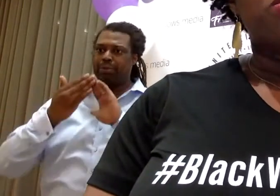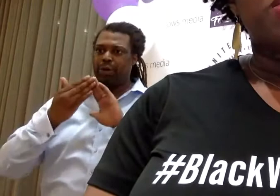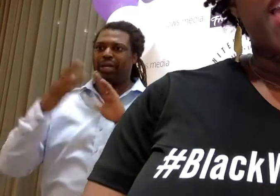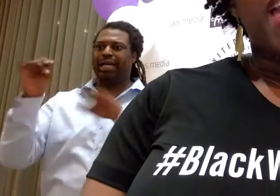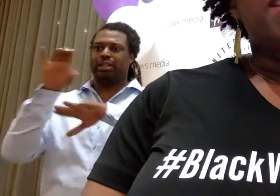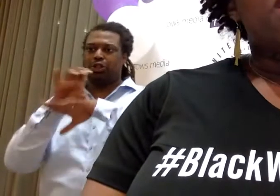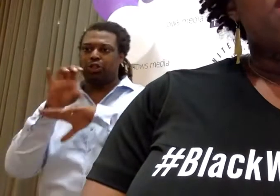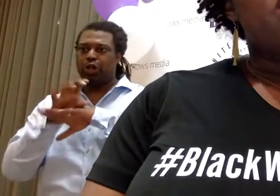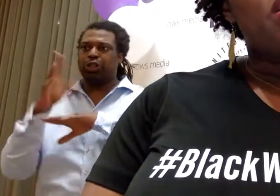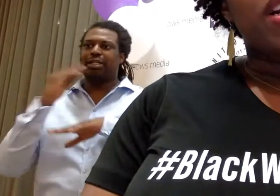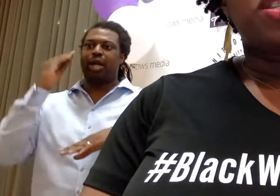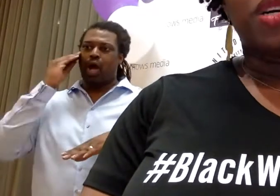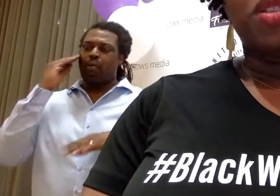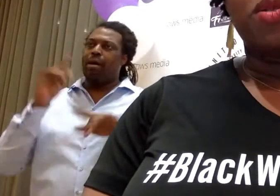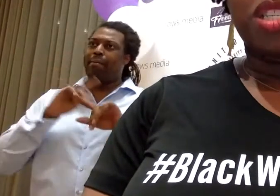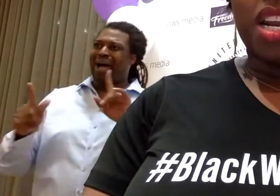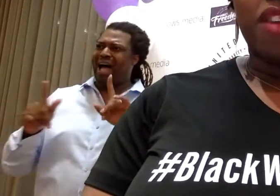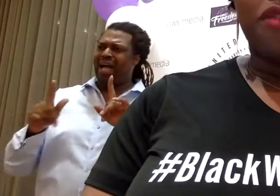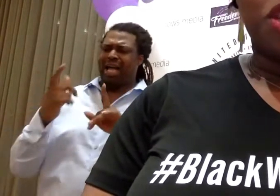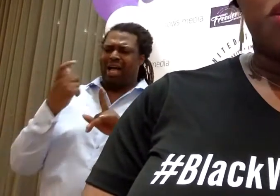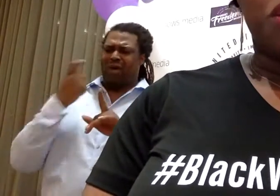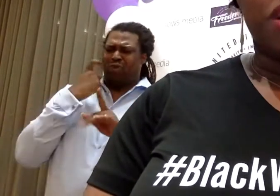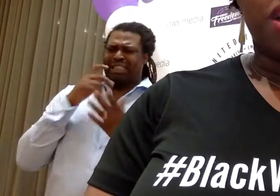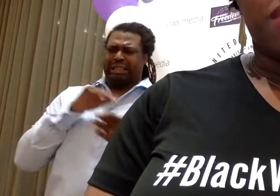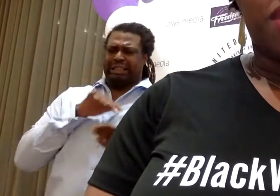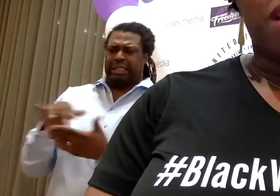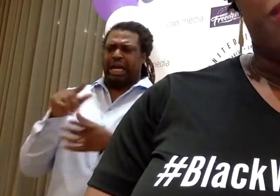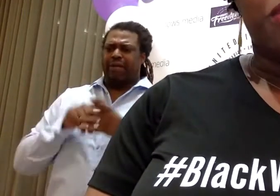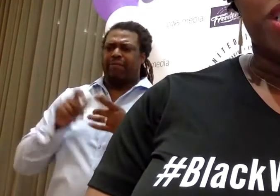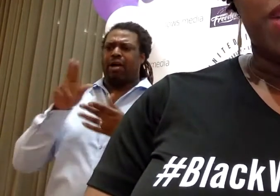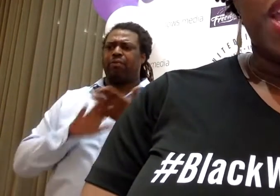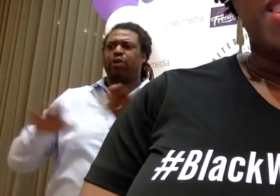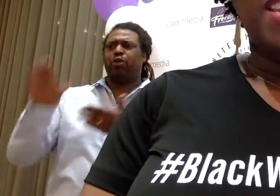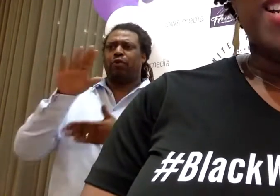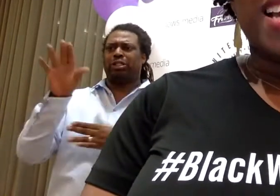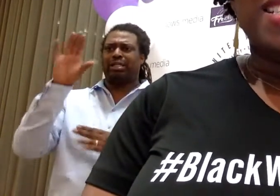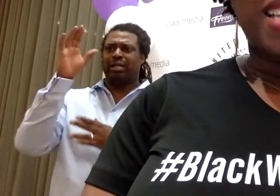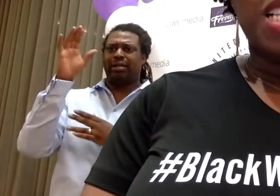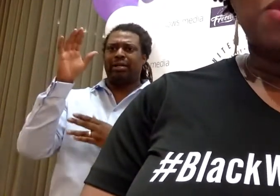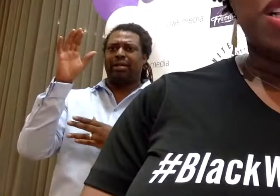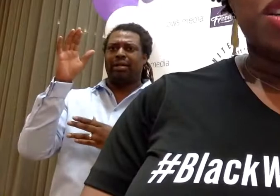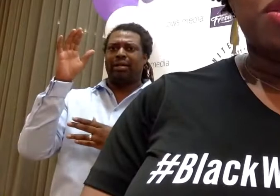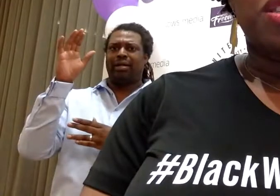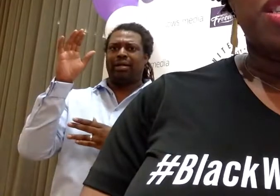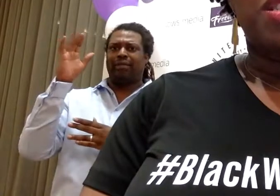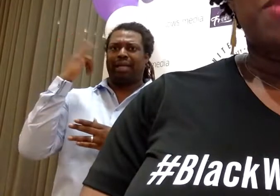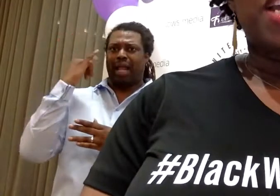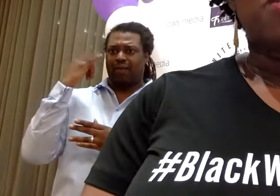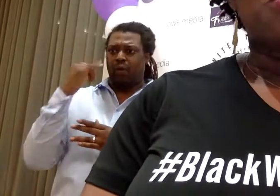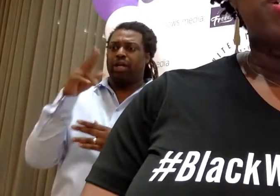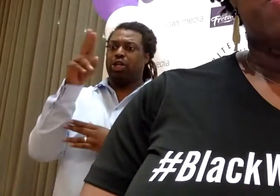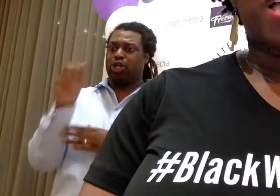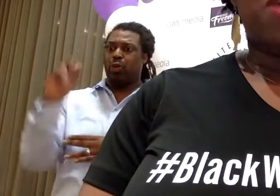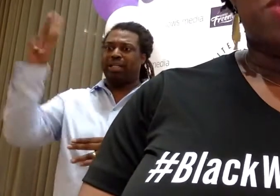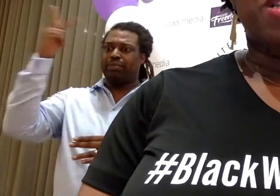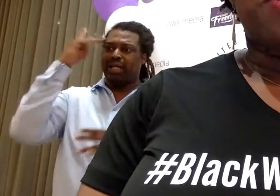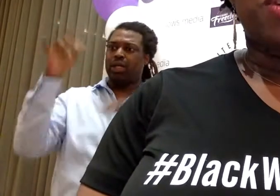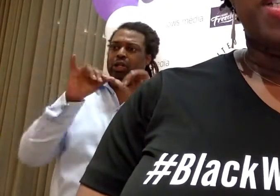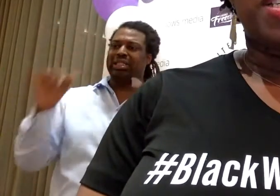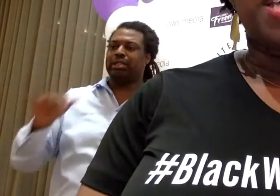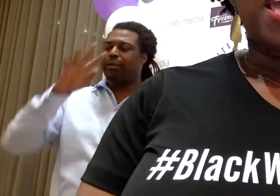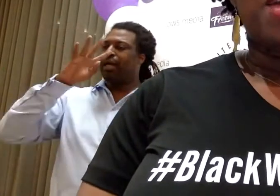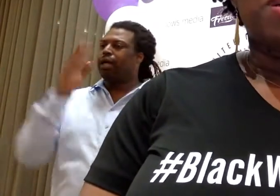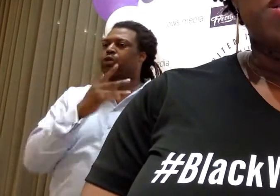our homes. And yet, according to a new study from the University of California, the United States political system ignores Black